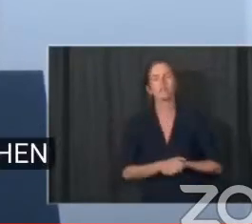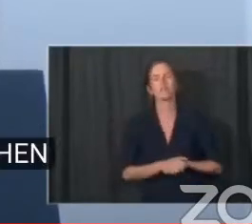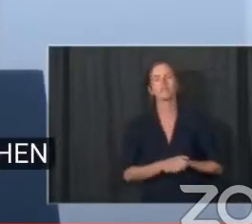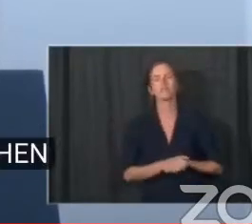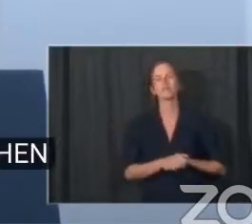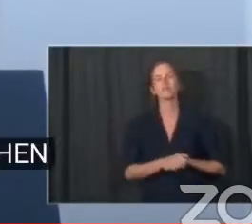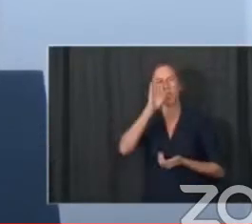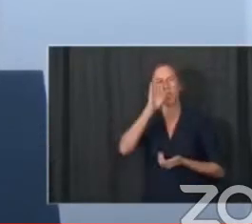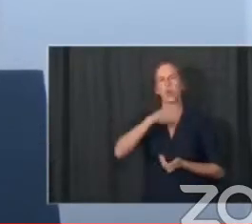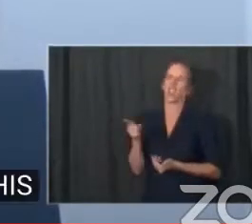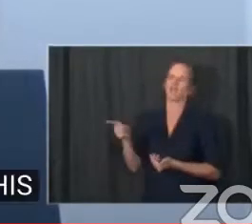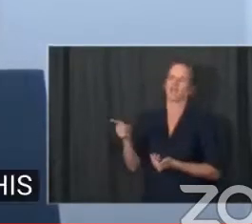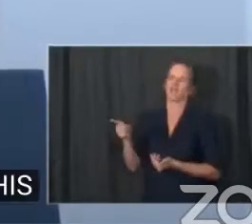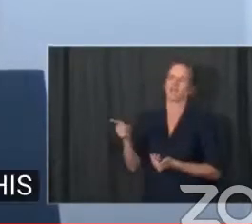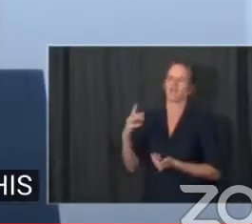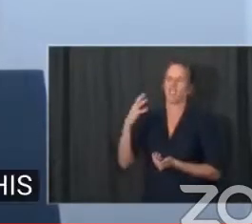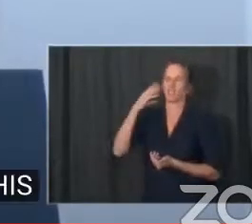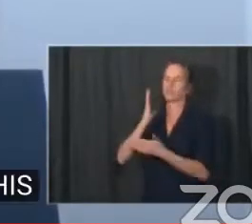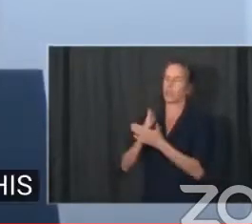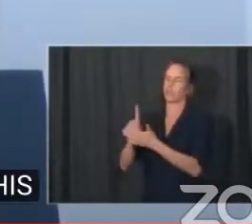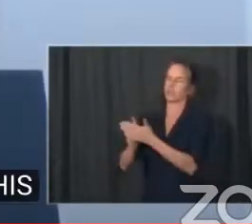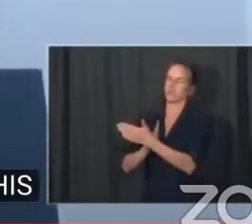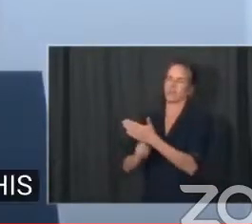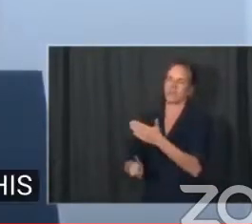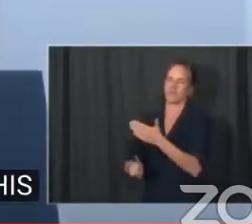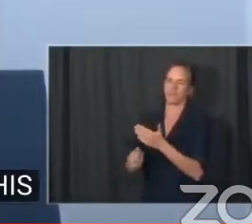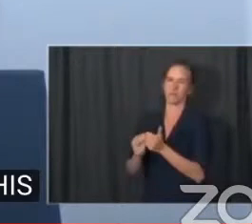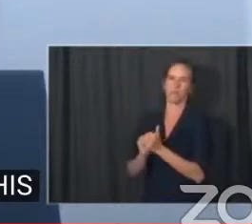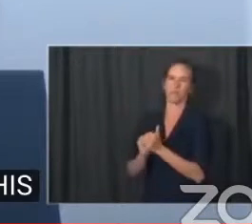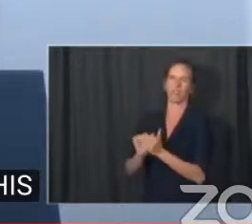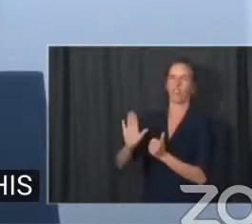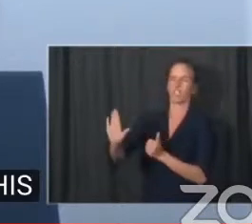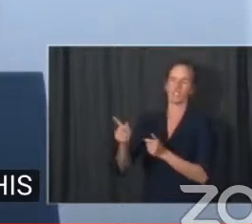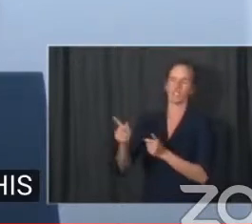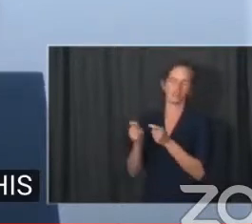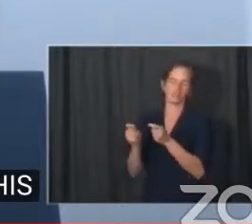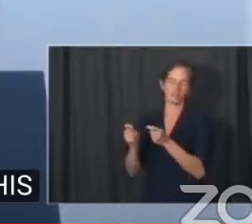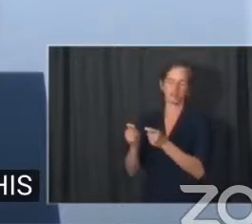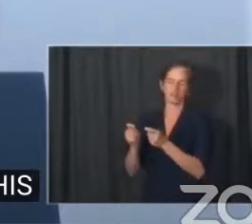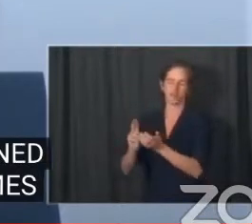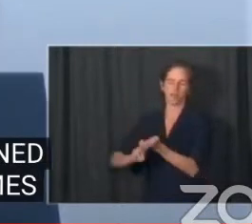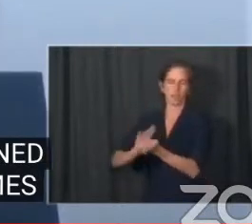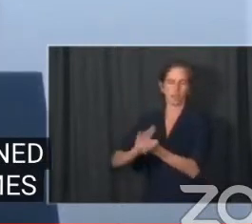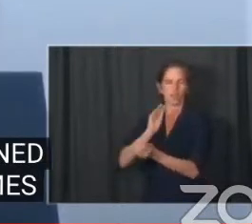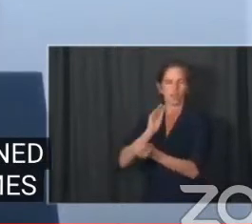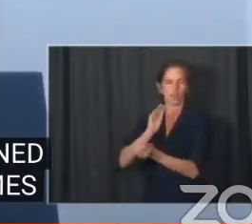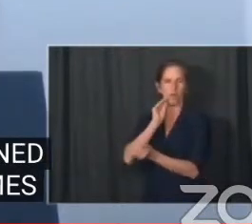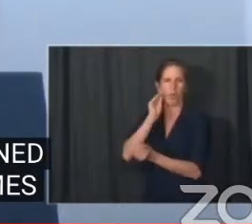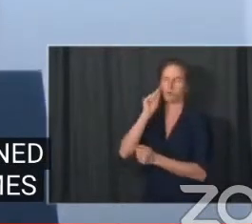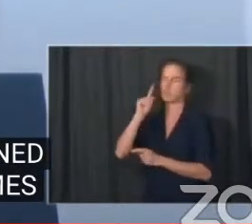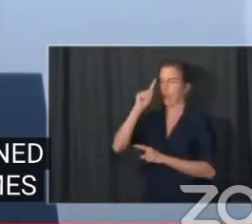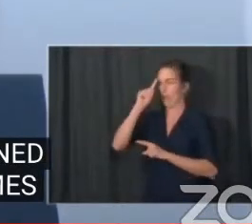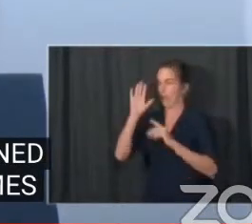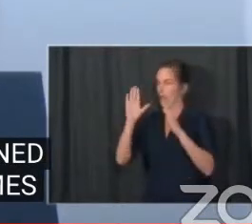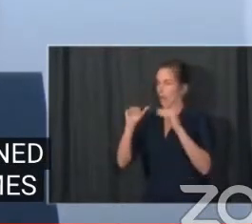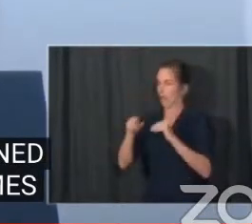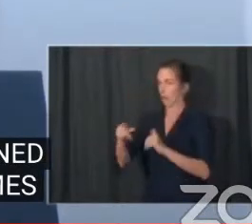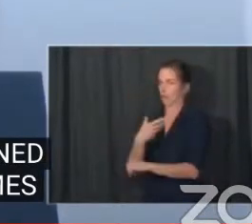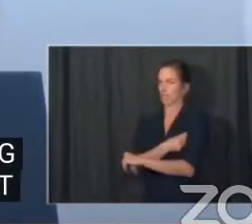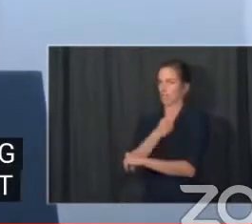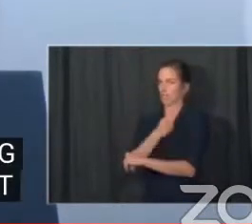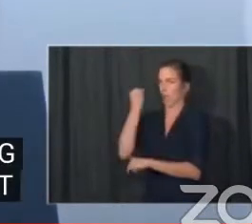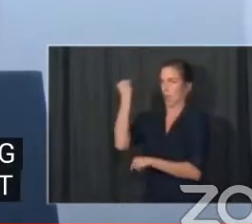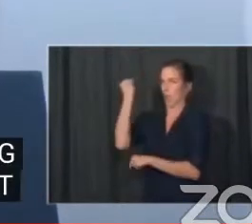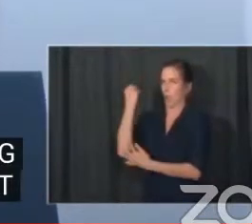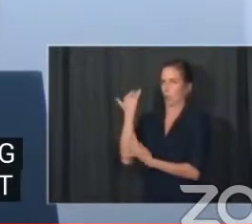and what's happened with respect to y el nursing gobernador homes ya and nos his dejará handling of saber. nursing homes. And I hope Y he ha doesn't sido algo handle muy this as malo badly as he's handled the nursing lo que homes. ha